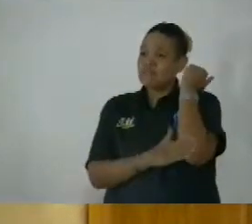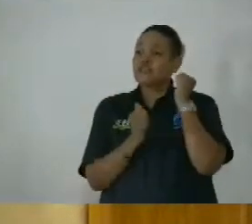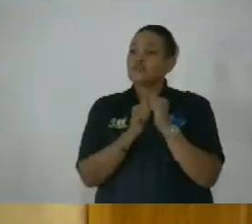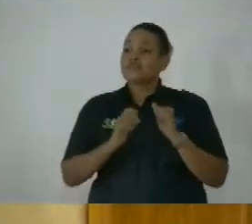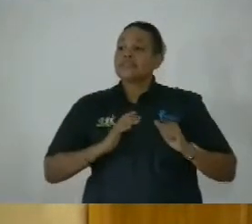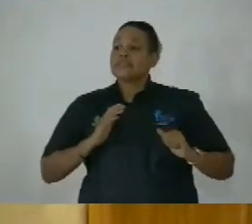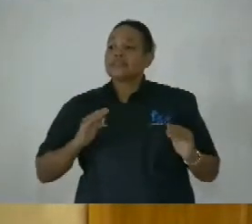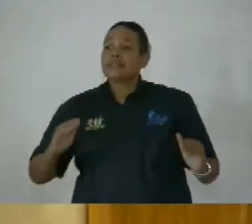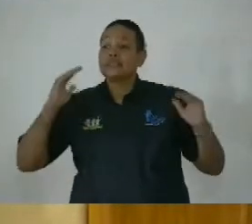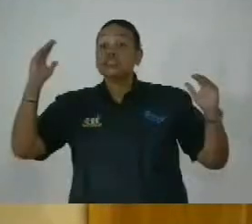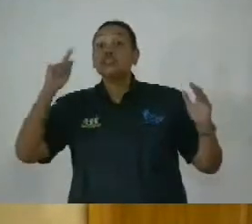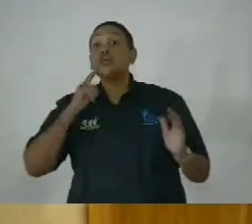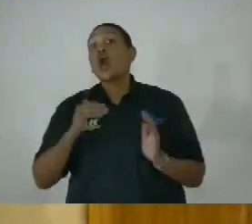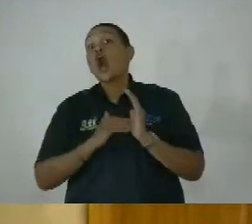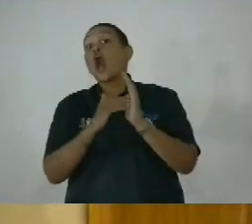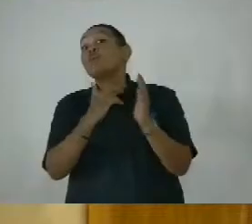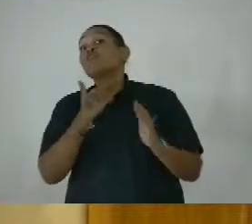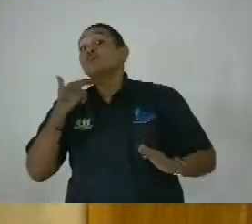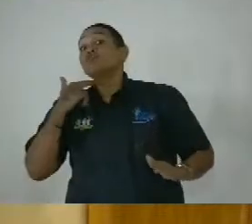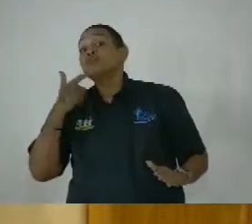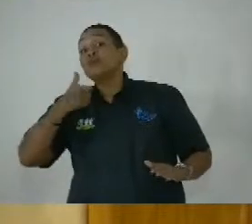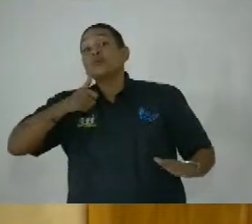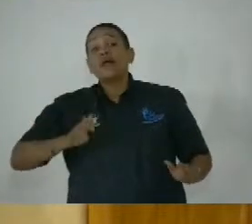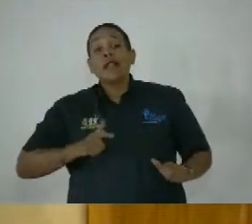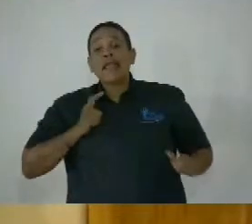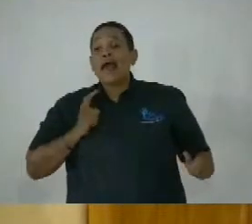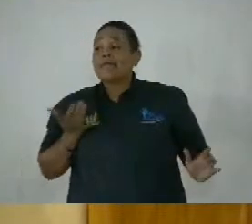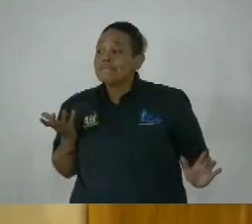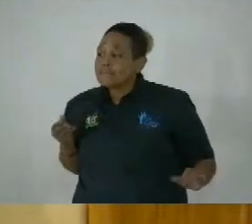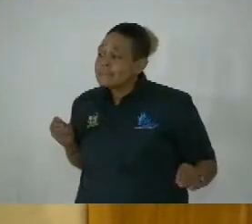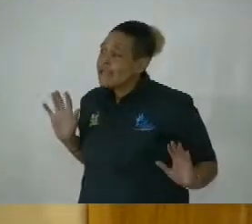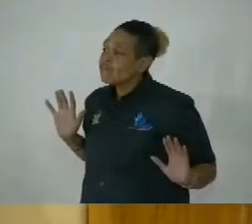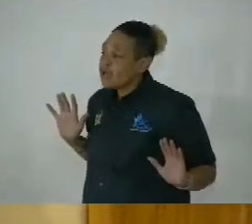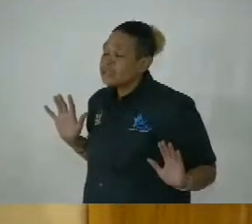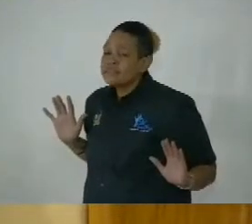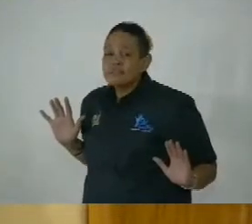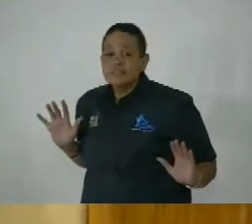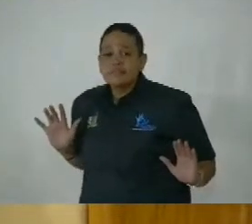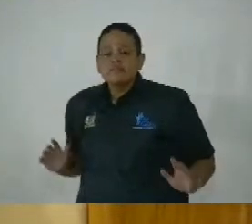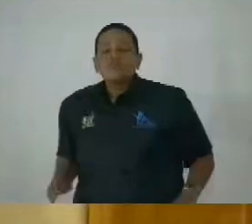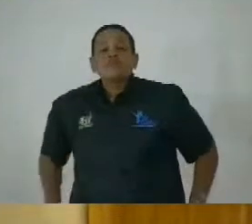distinction, often at the risk of their own lives. Yes.